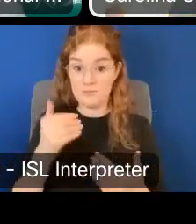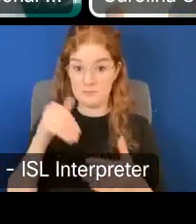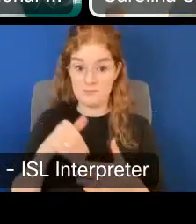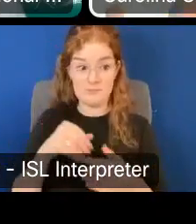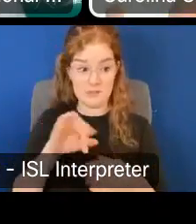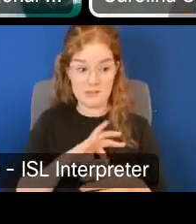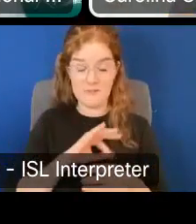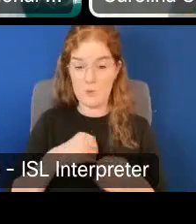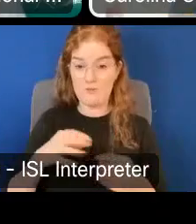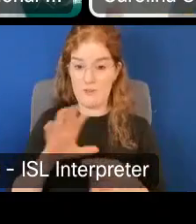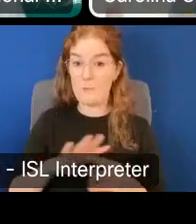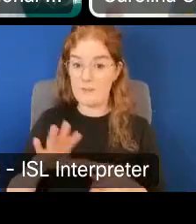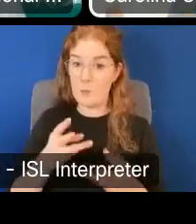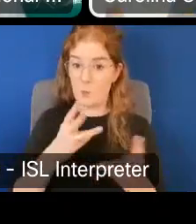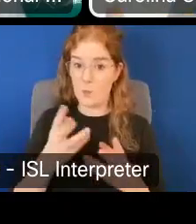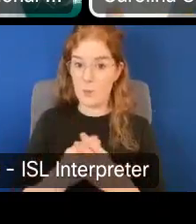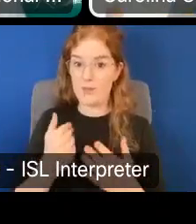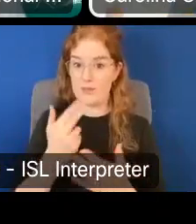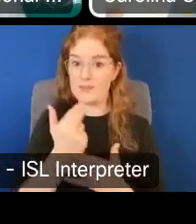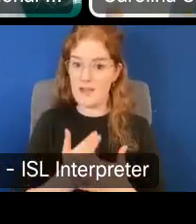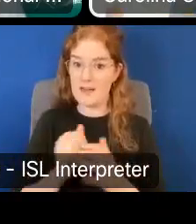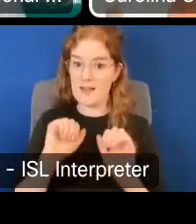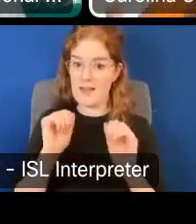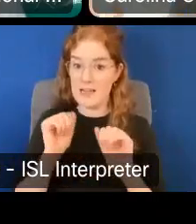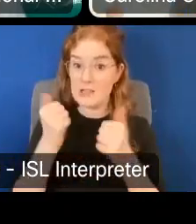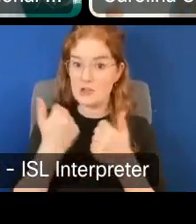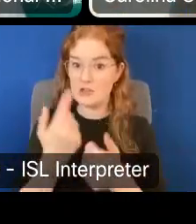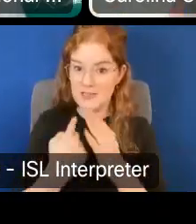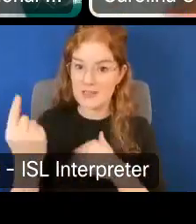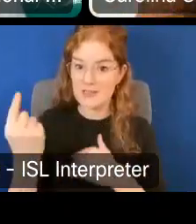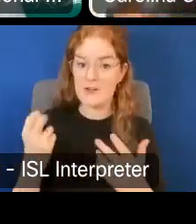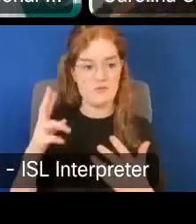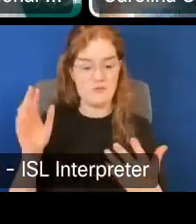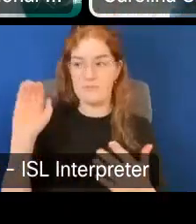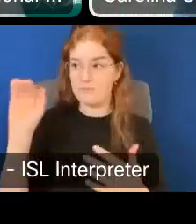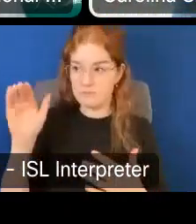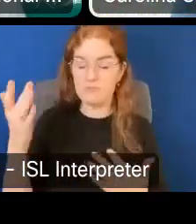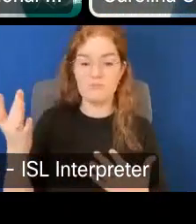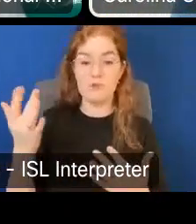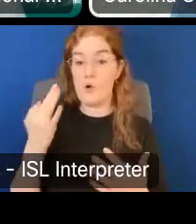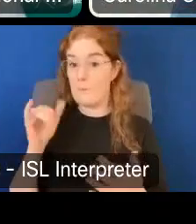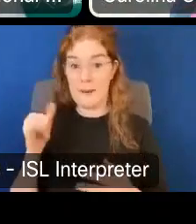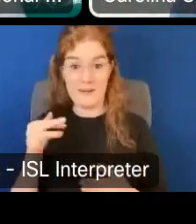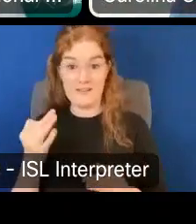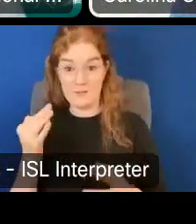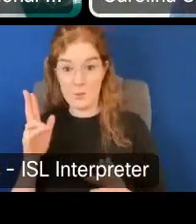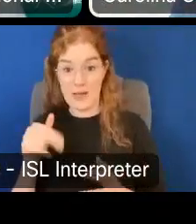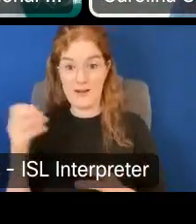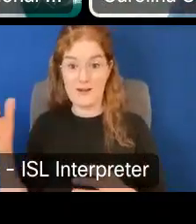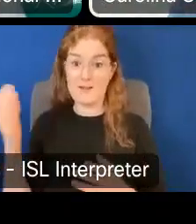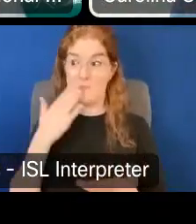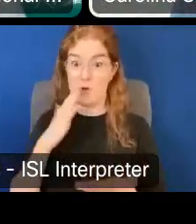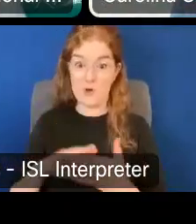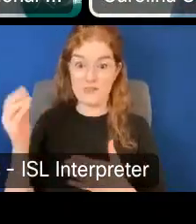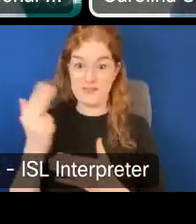setting as well, work with the design agency, or if you are even in a better position that you can hire designers